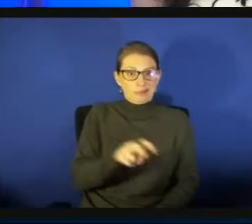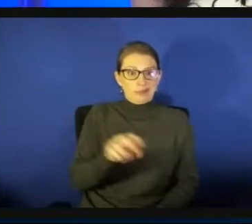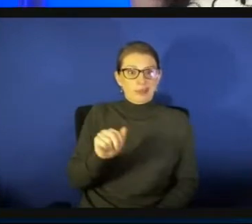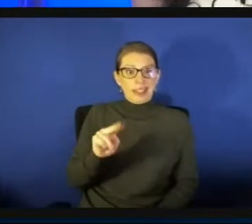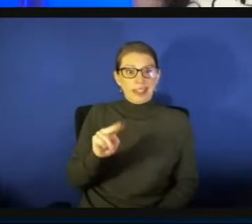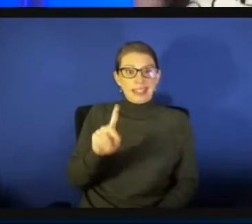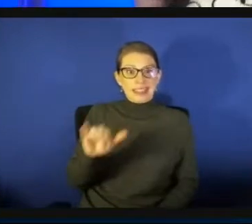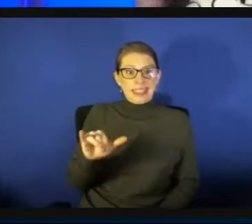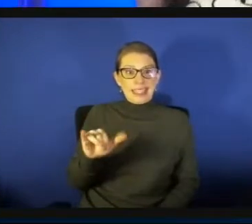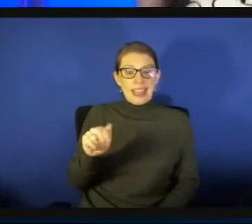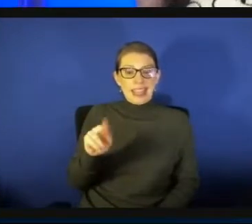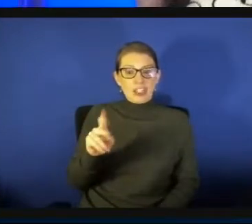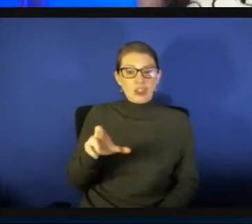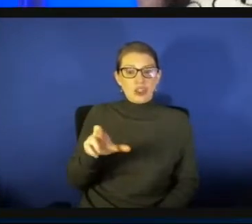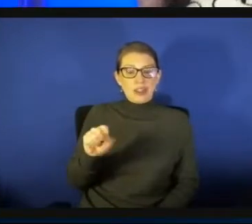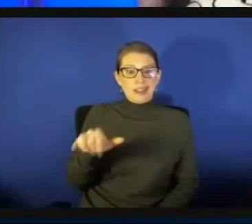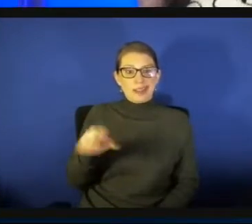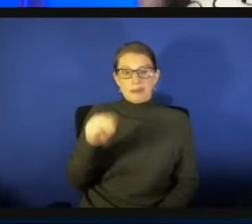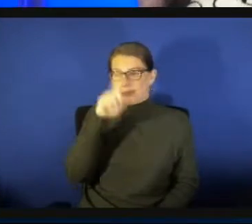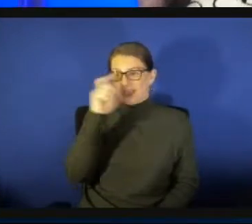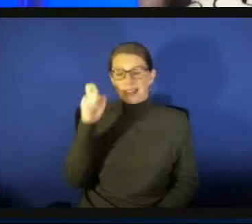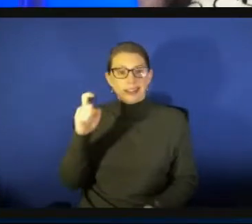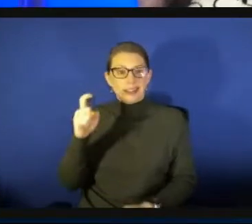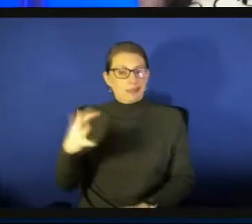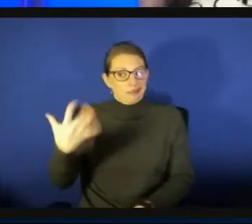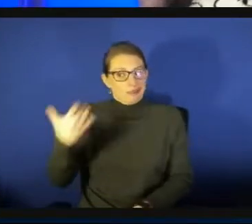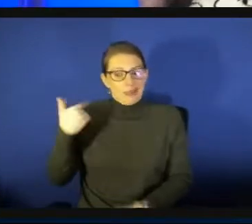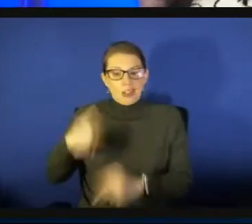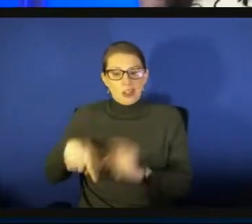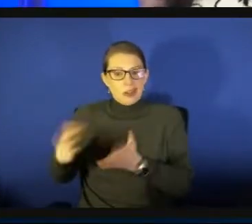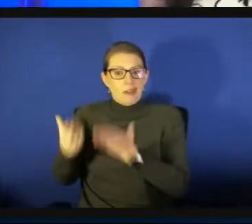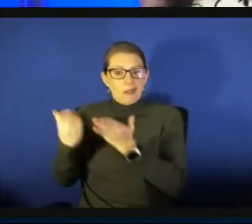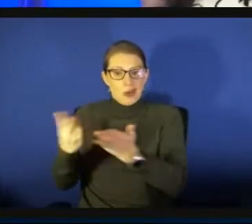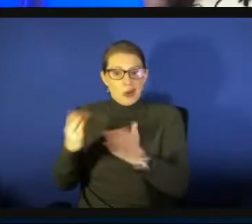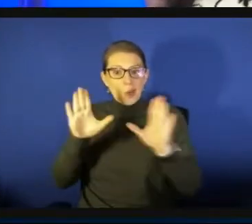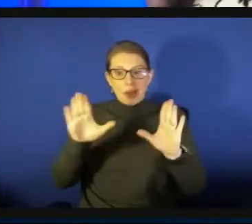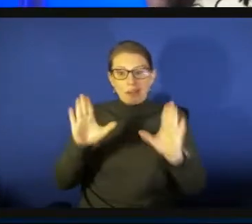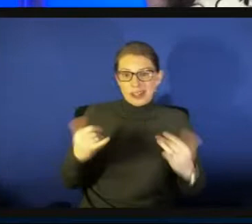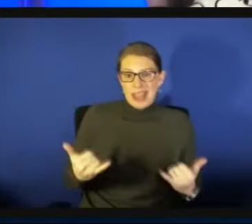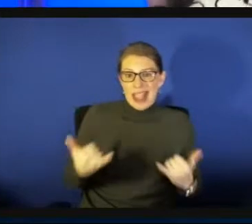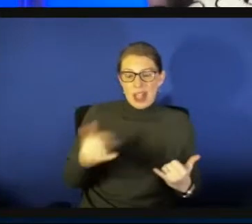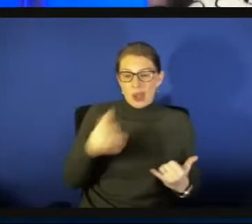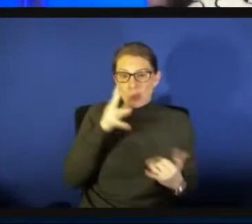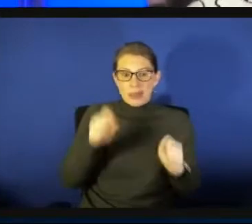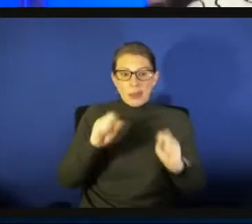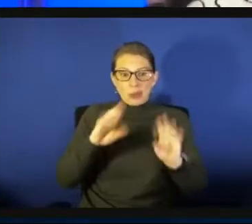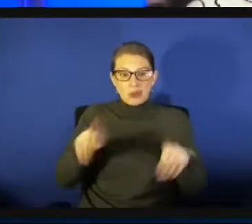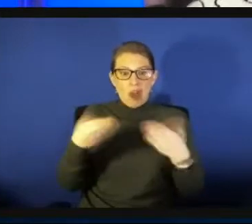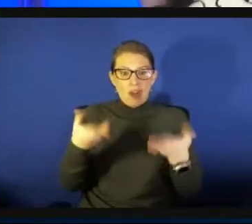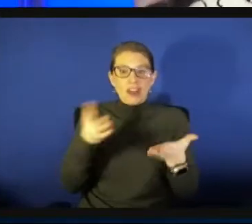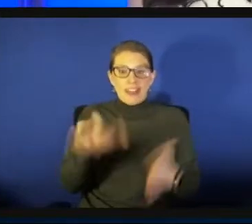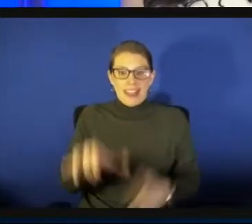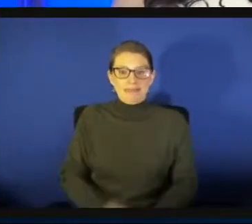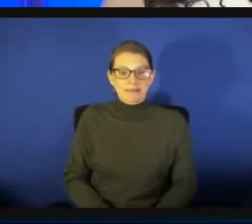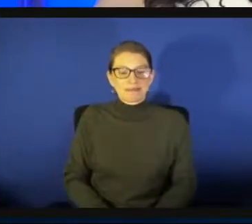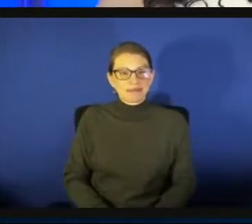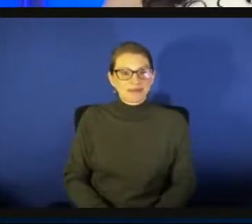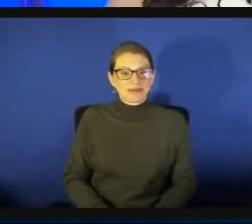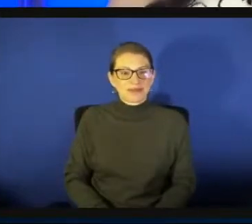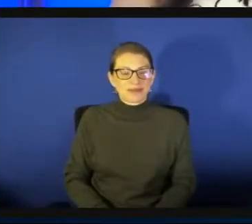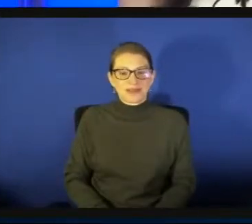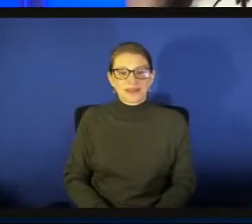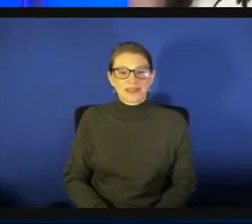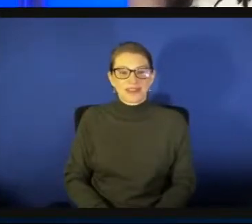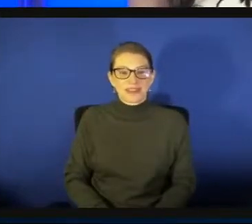weren't able to offer that at the time. This is what's so wonderful is now they will be able to offer that. So you had